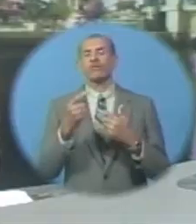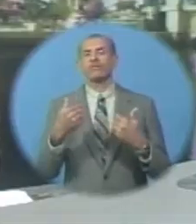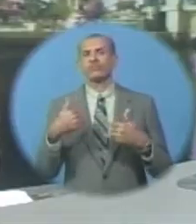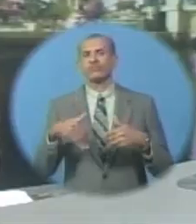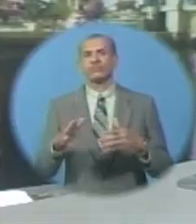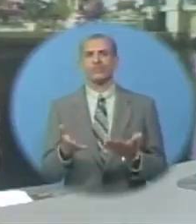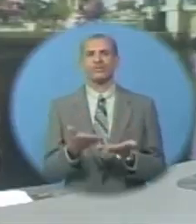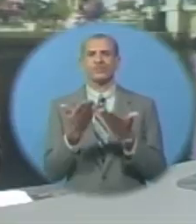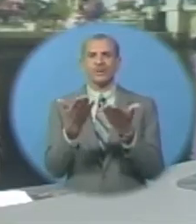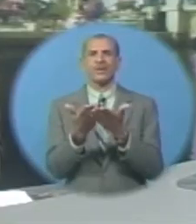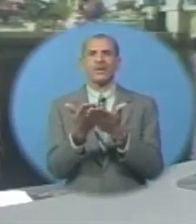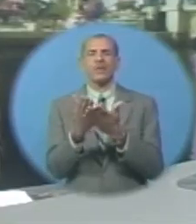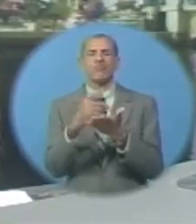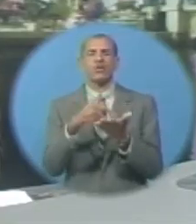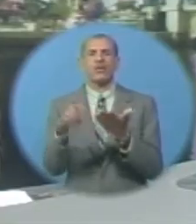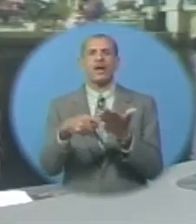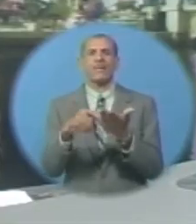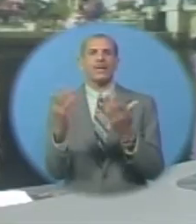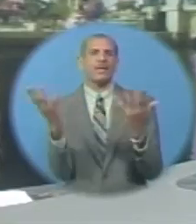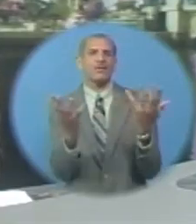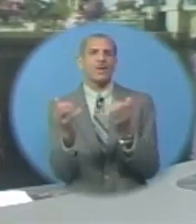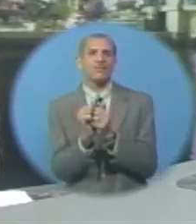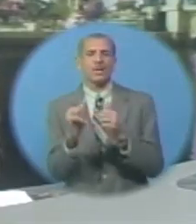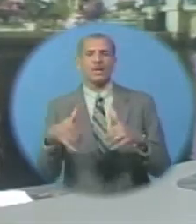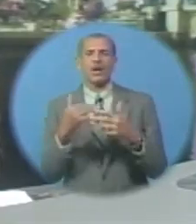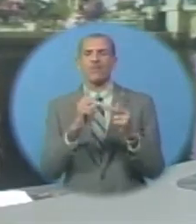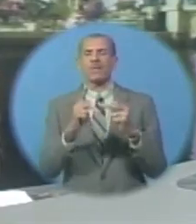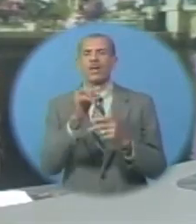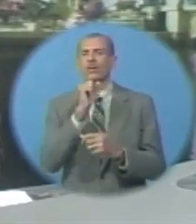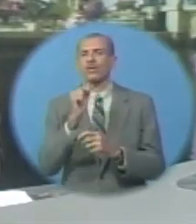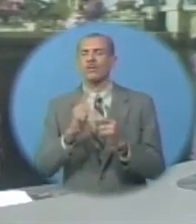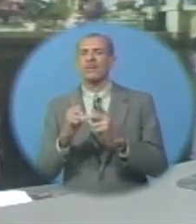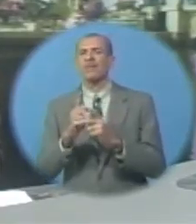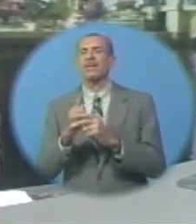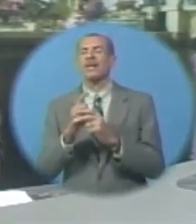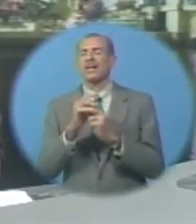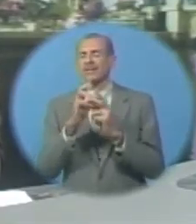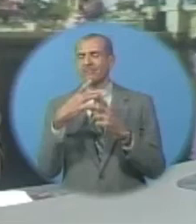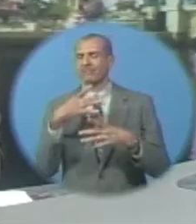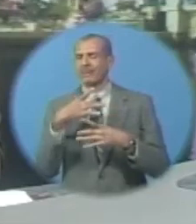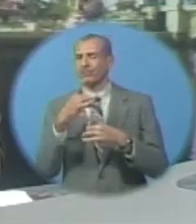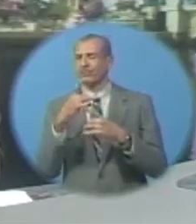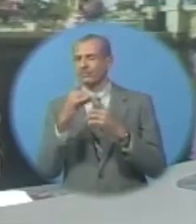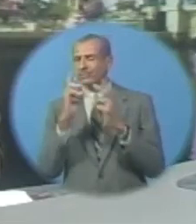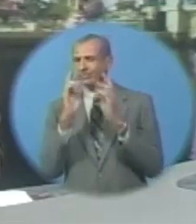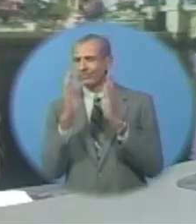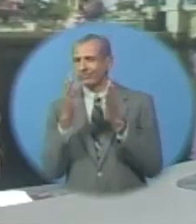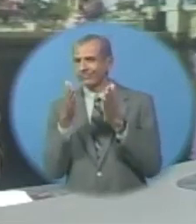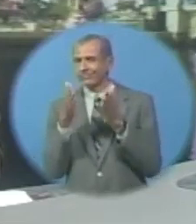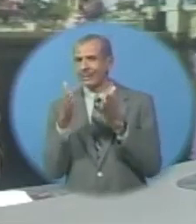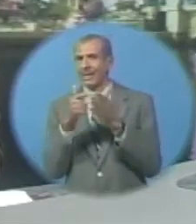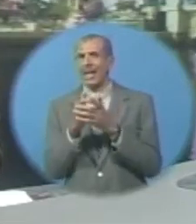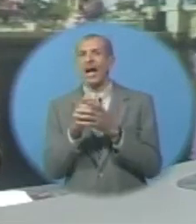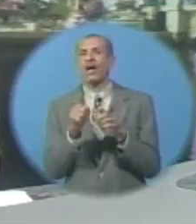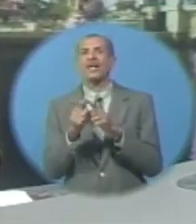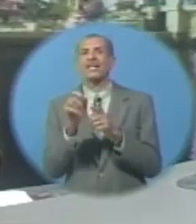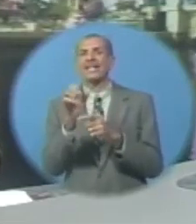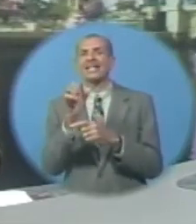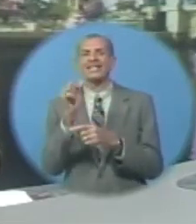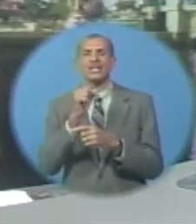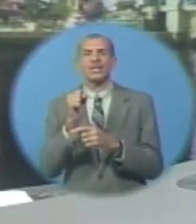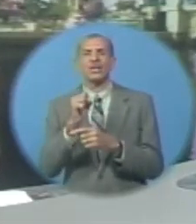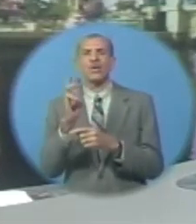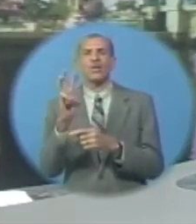program providing interaction between young people and the elderly is gaining traction. The elderly, according to Senior Welfare Officer